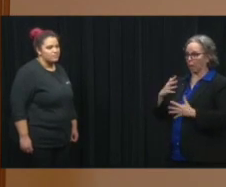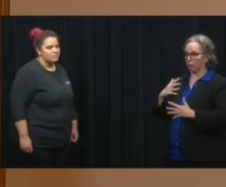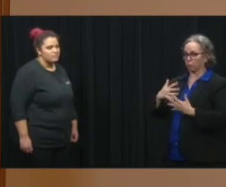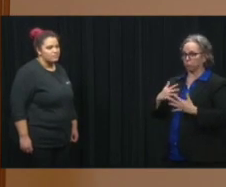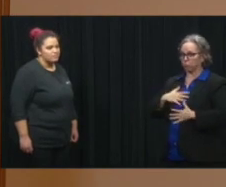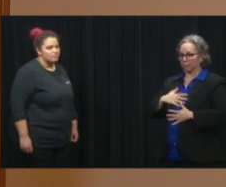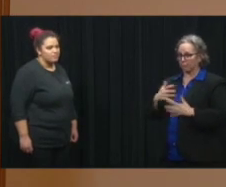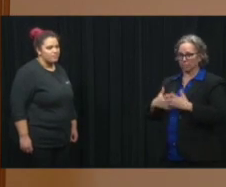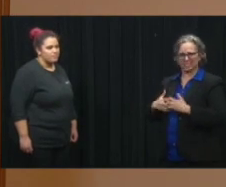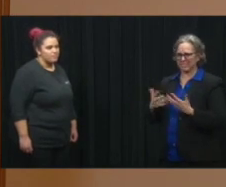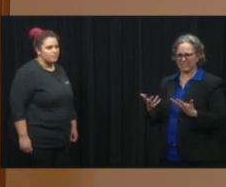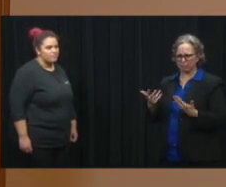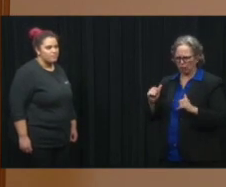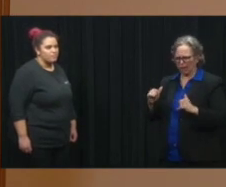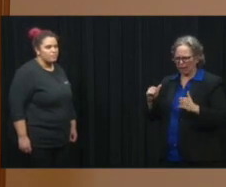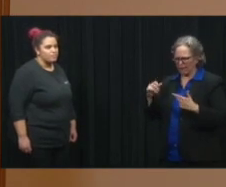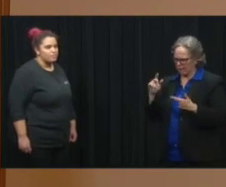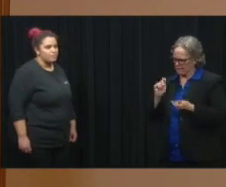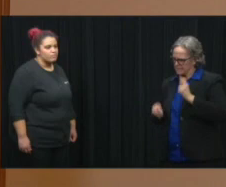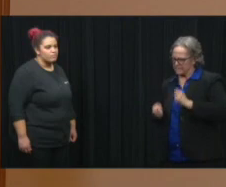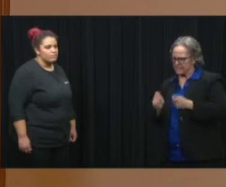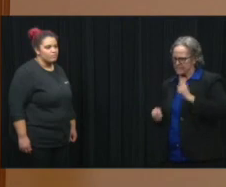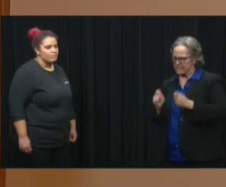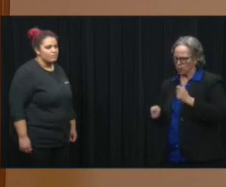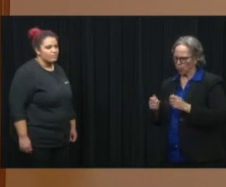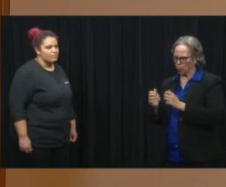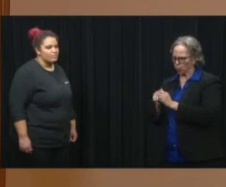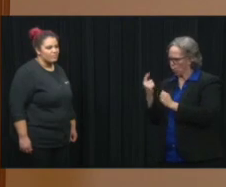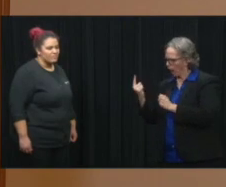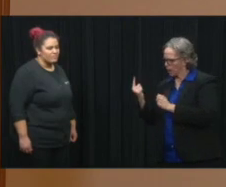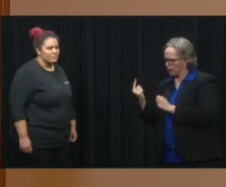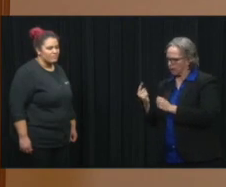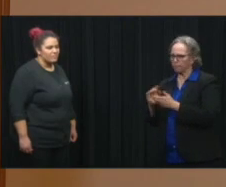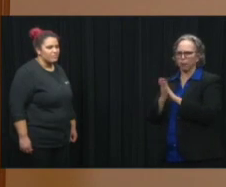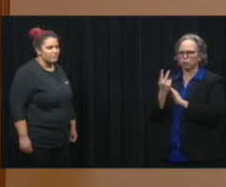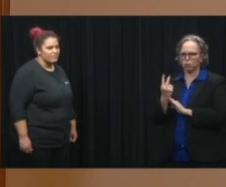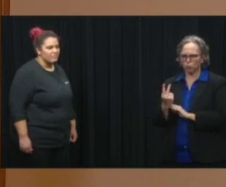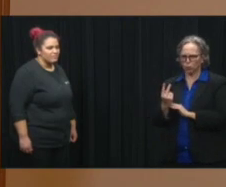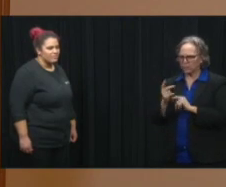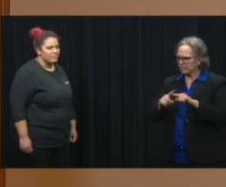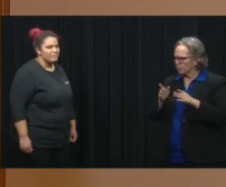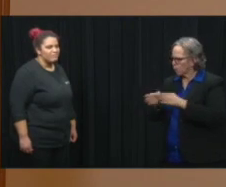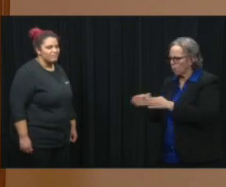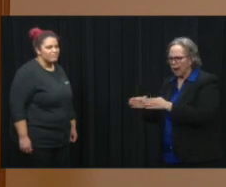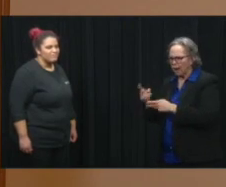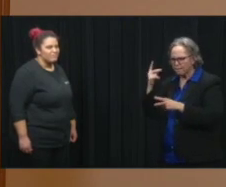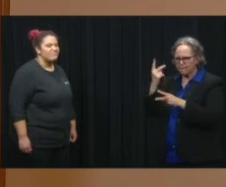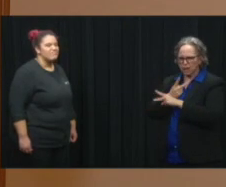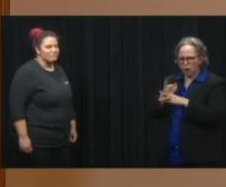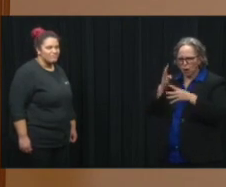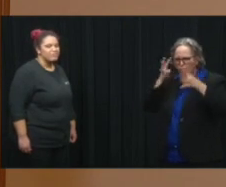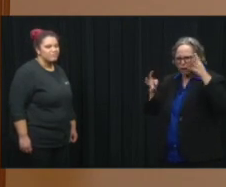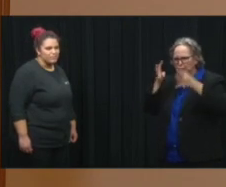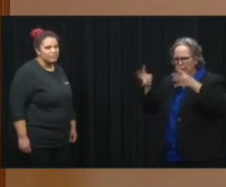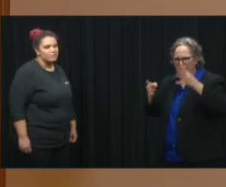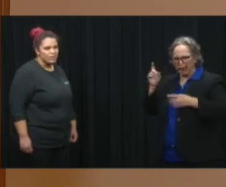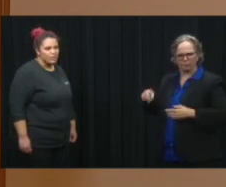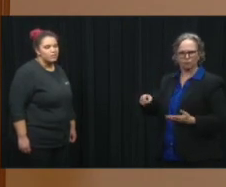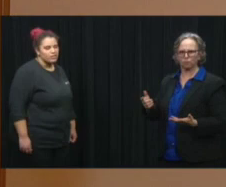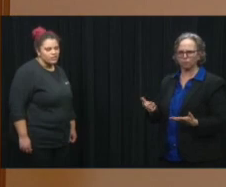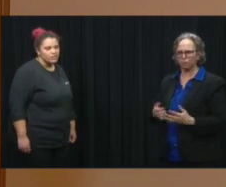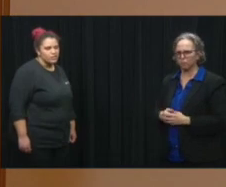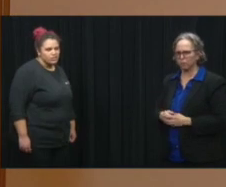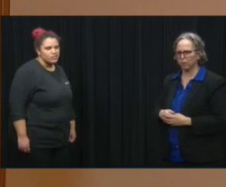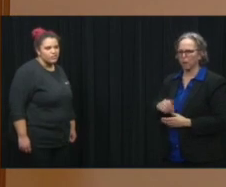But the staffing one has been a very interesting one. We've been working on it for a while. You'll hear more. Our hospitals had already been working